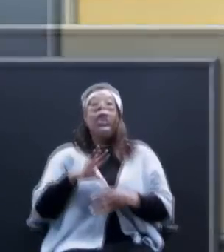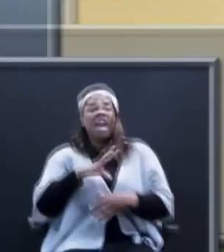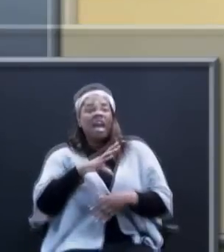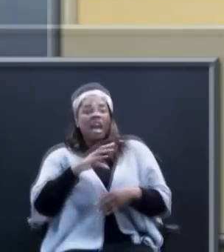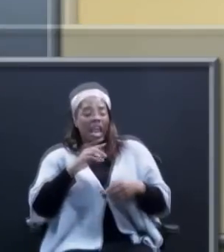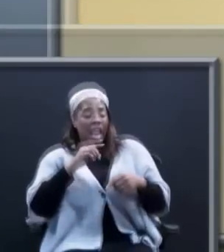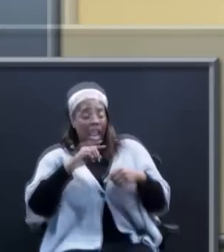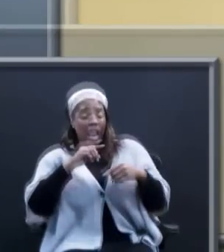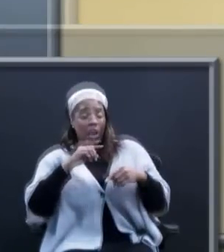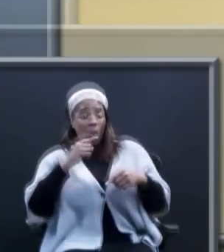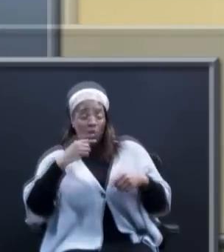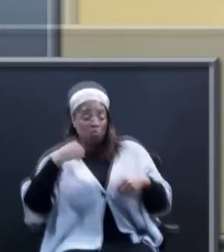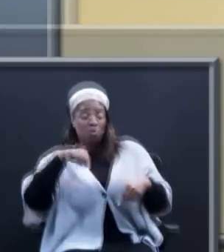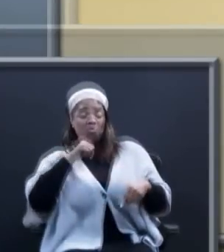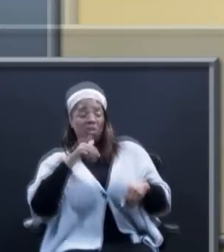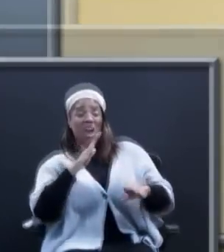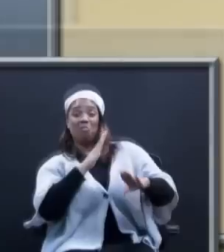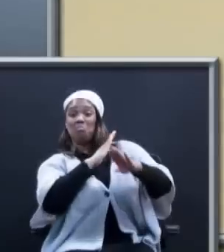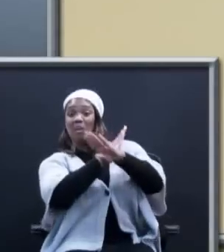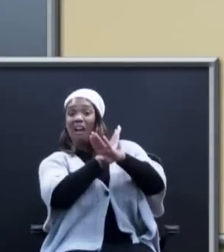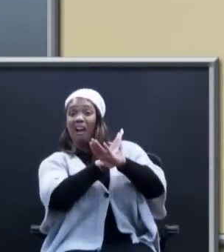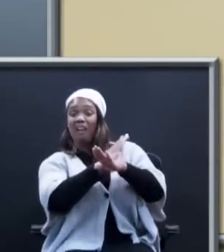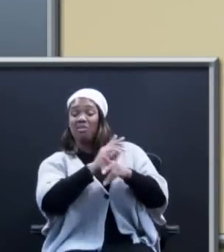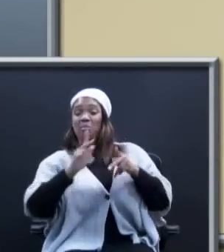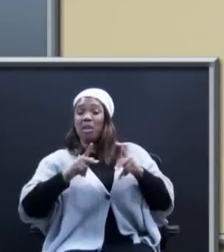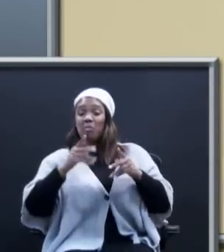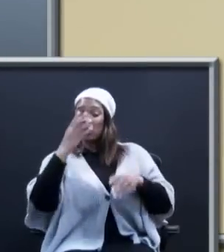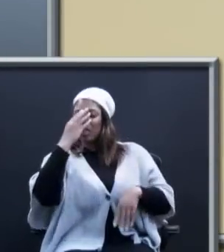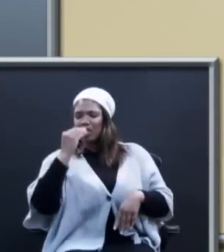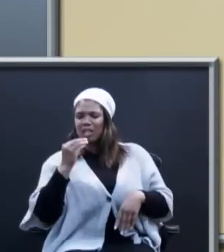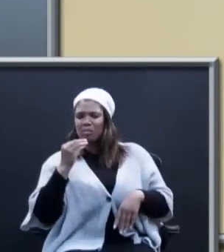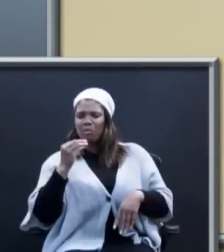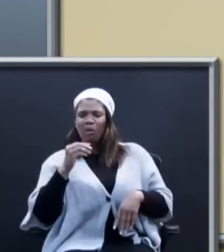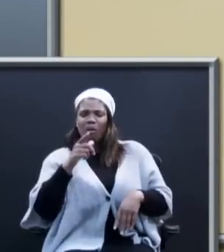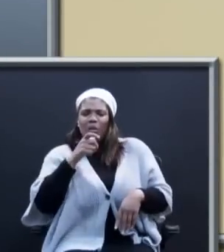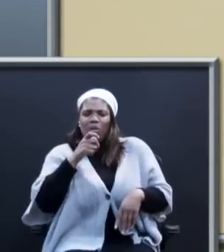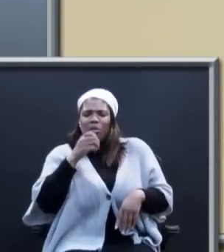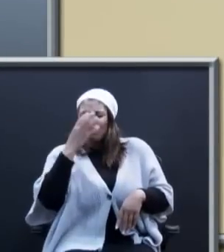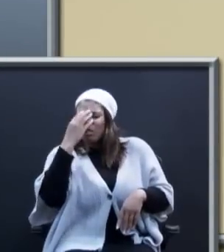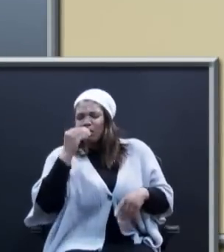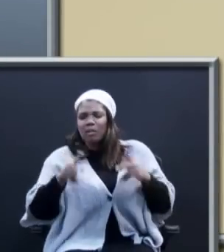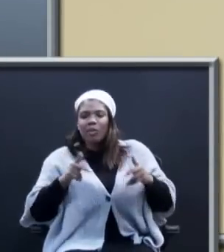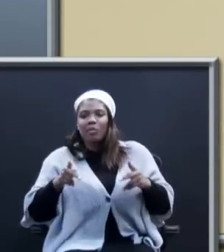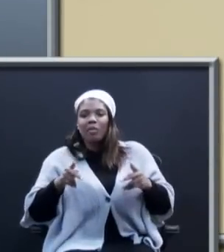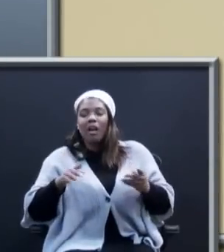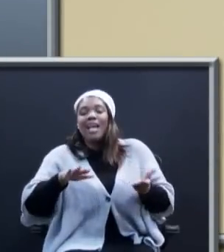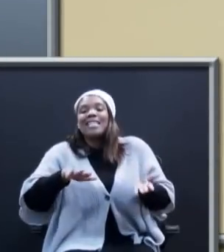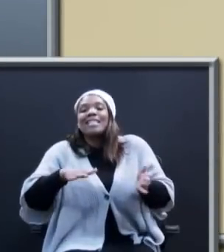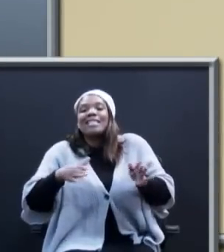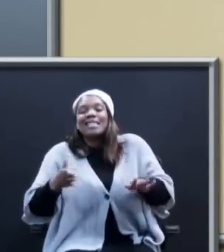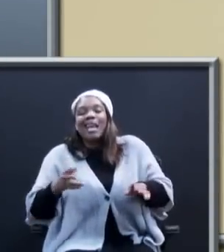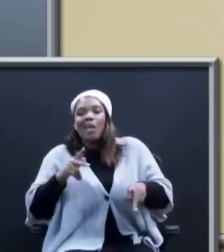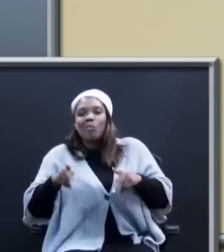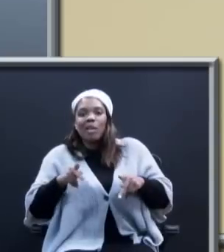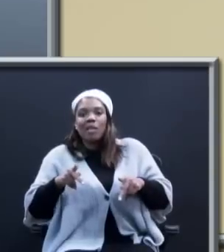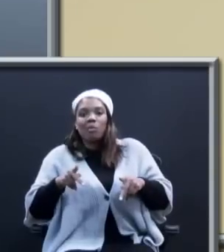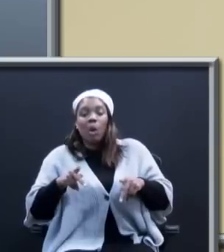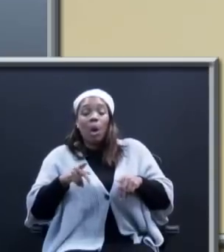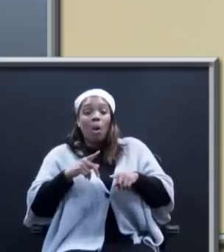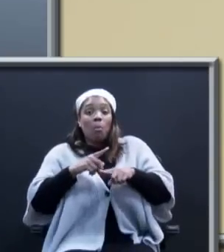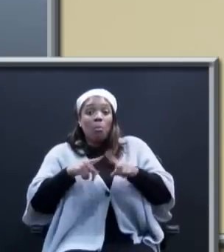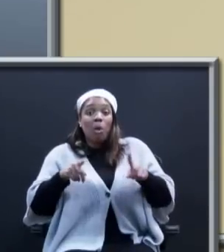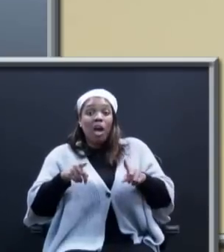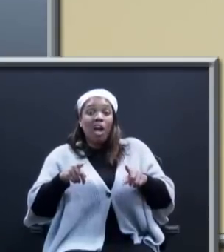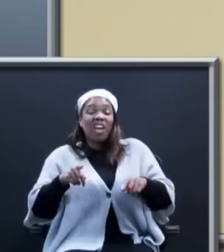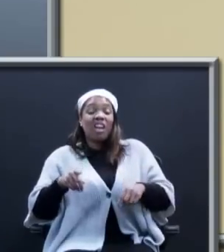shall descend from heaven with a shout, with the voice of the archangel, and with the trump of God, and the dead in Christ shall rise first.